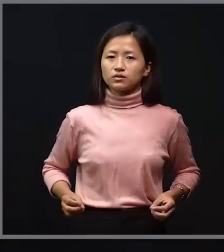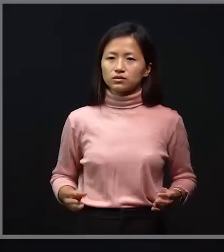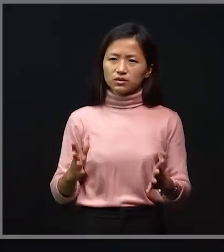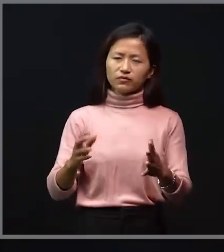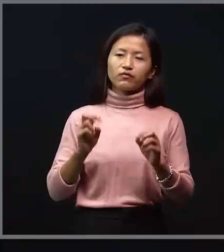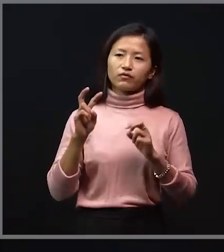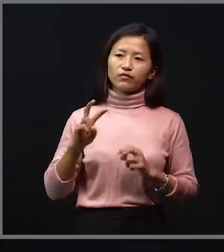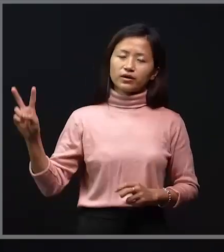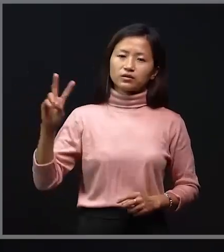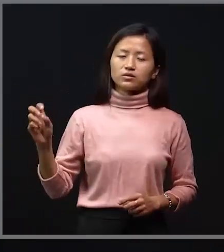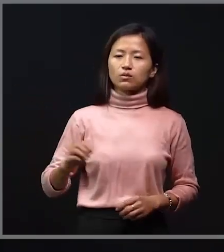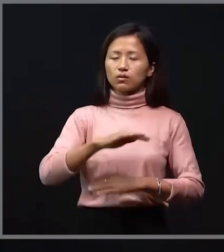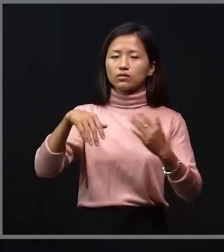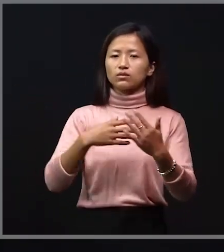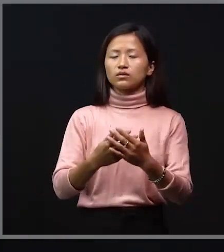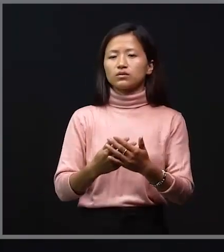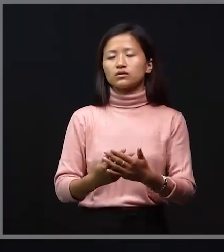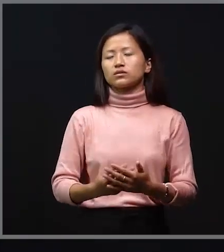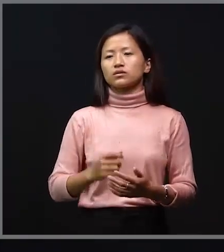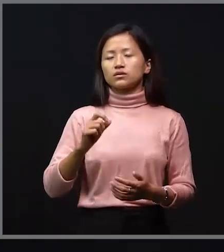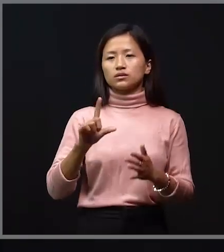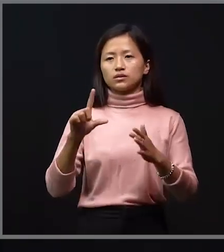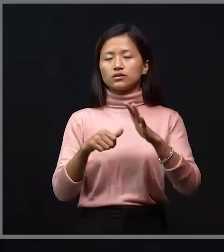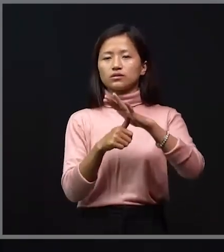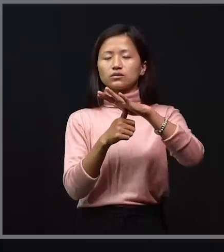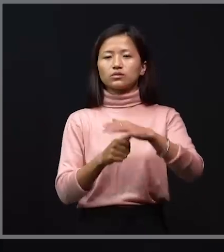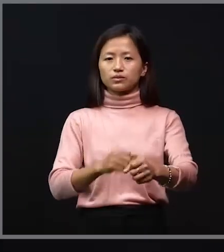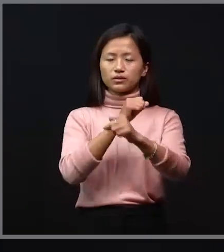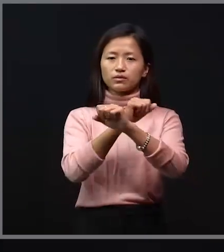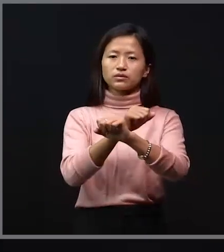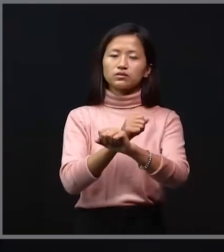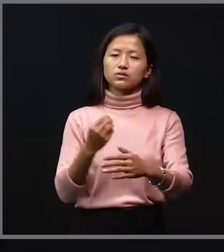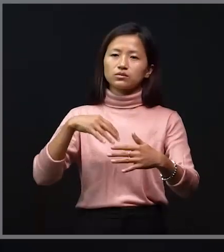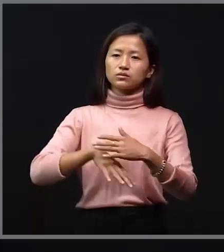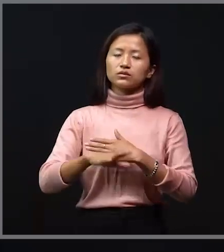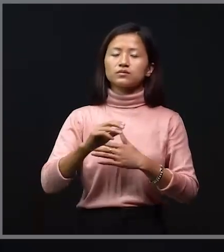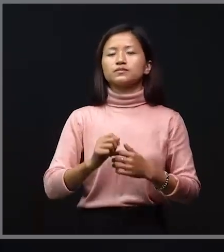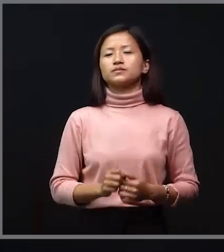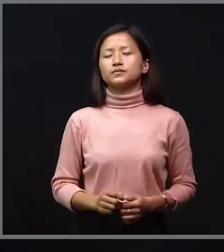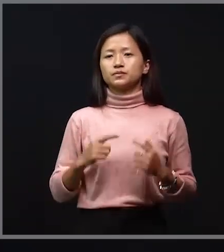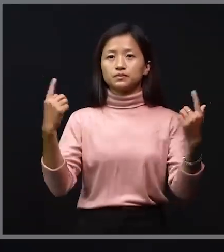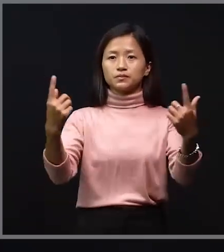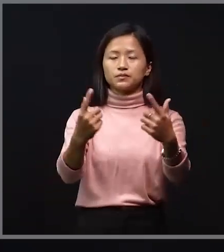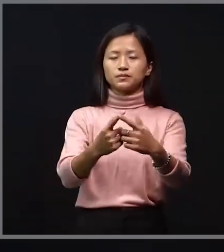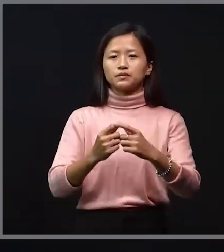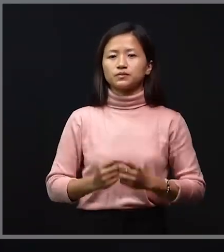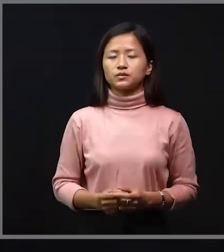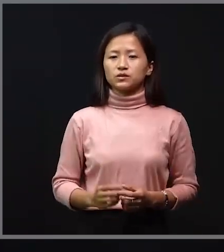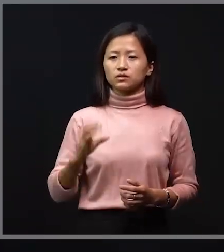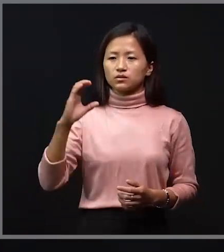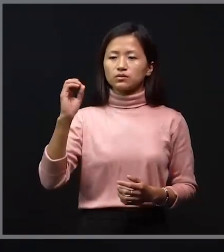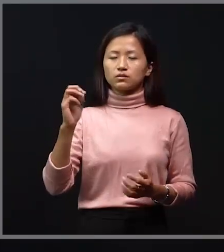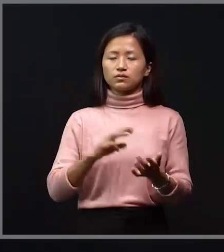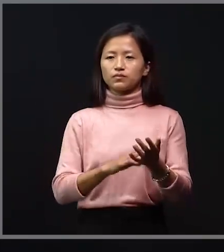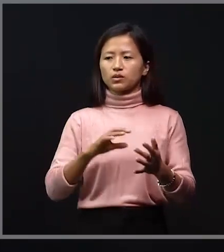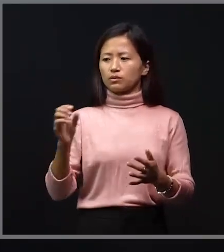because all the leaders were being arrested. Okay, they were being arrested and put into jail. And so the common people now, they don't have